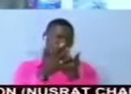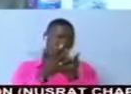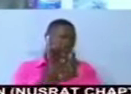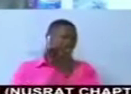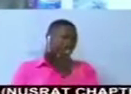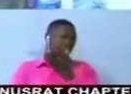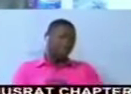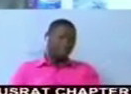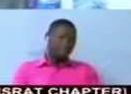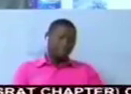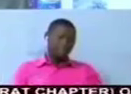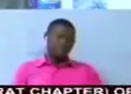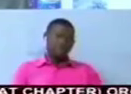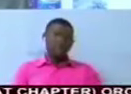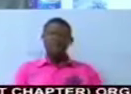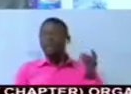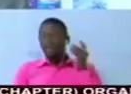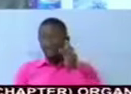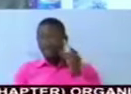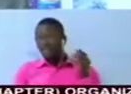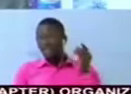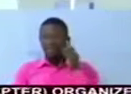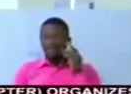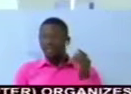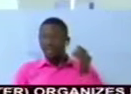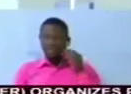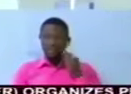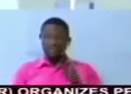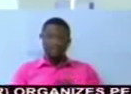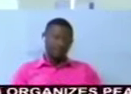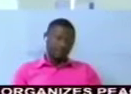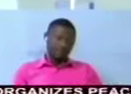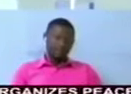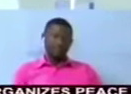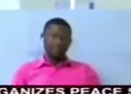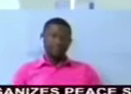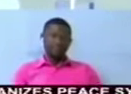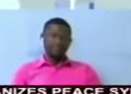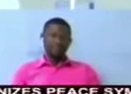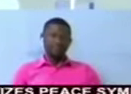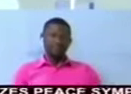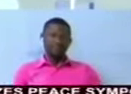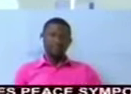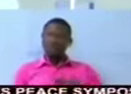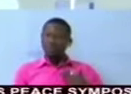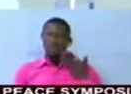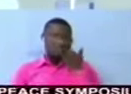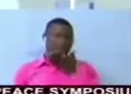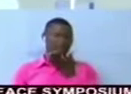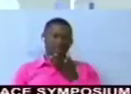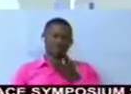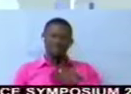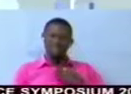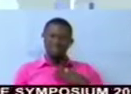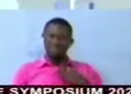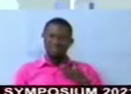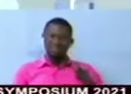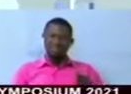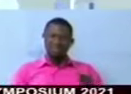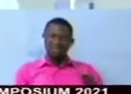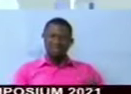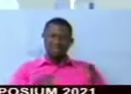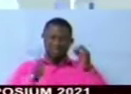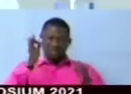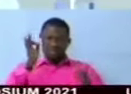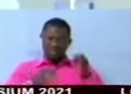there. That's every day. While you were there, were you charged with an offense? Jamono biñ fa nekké nonu